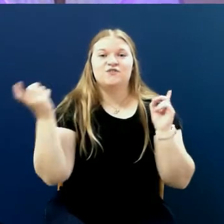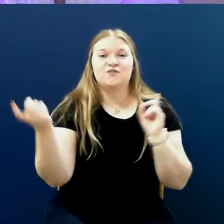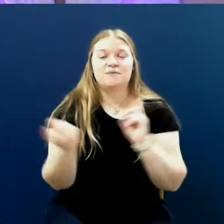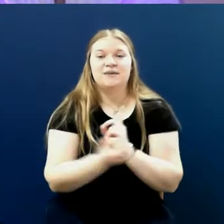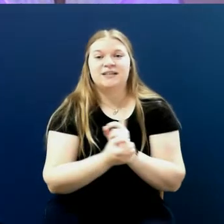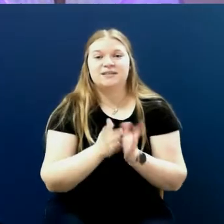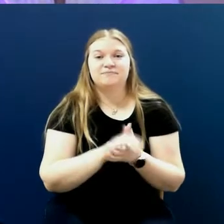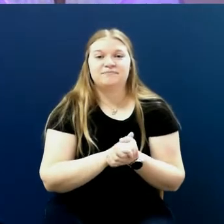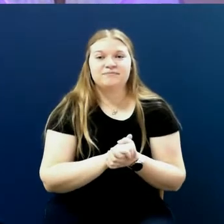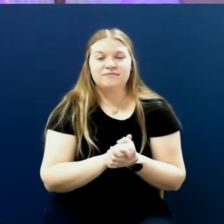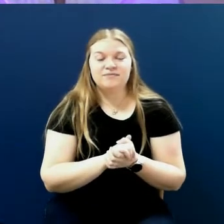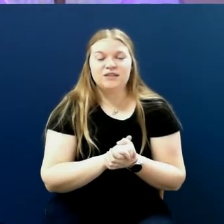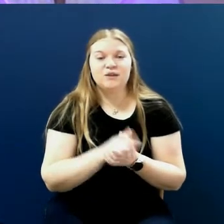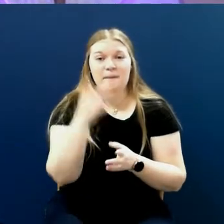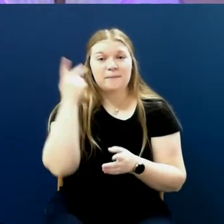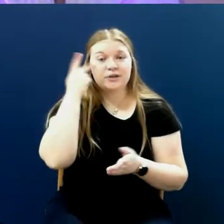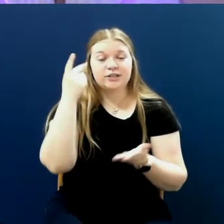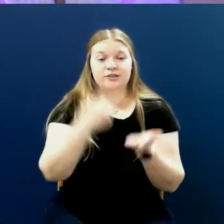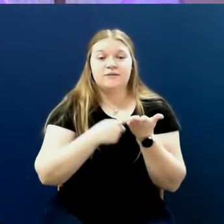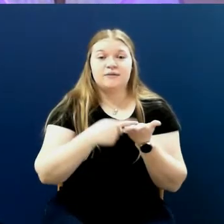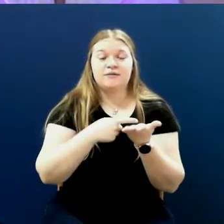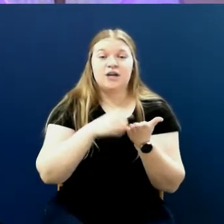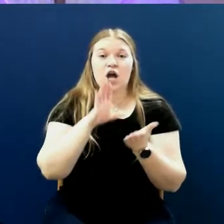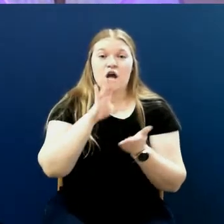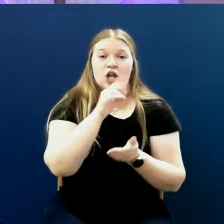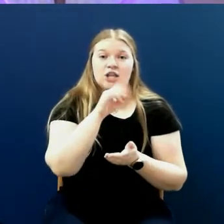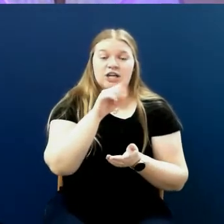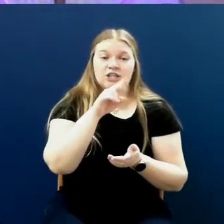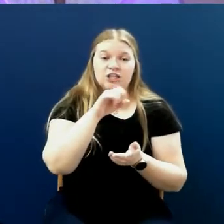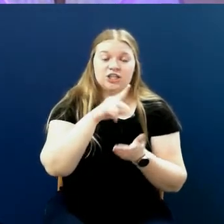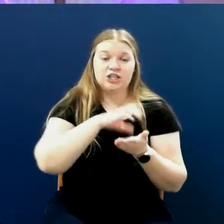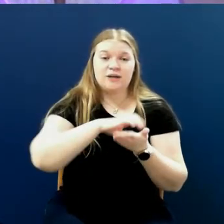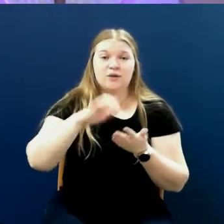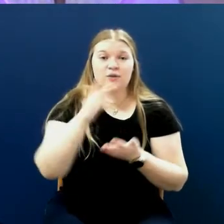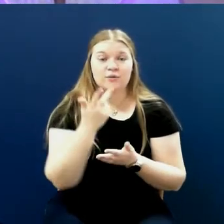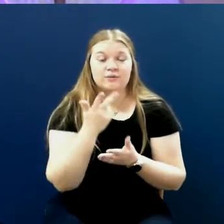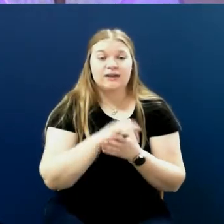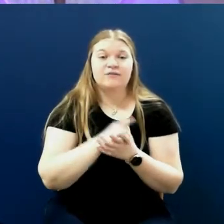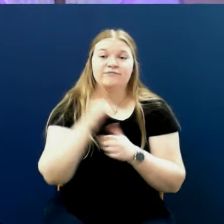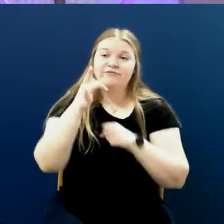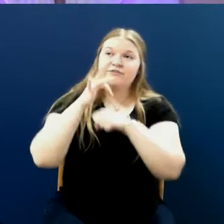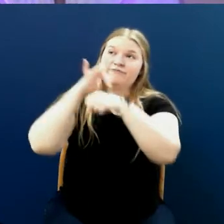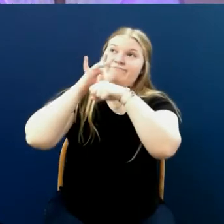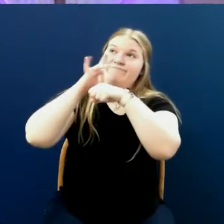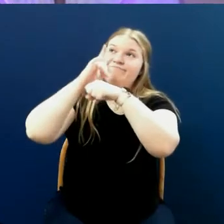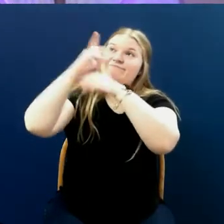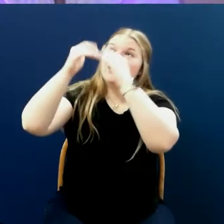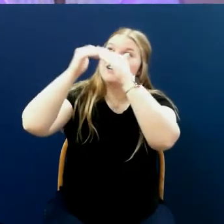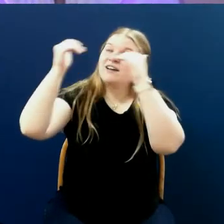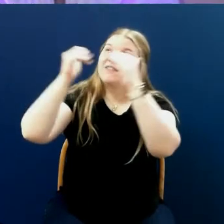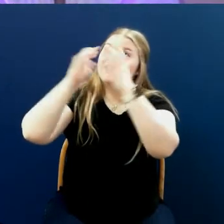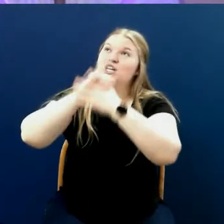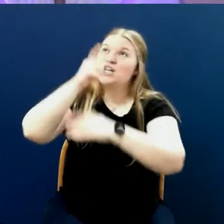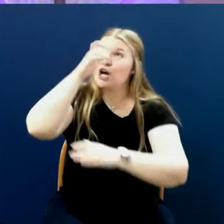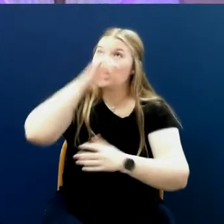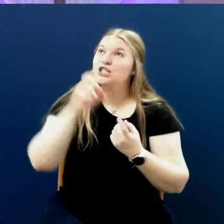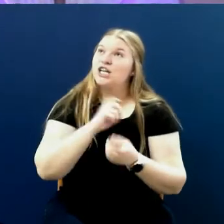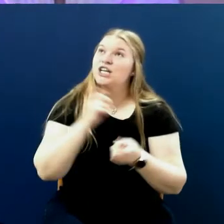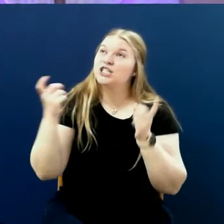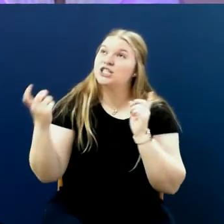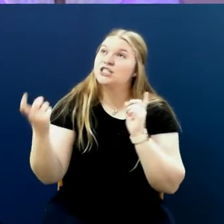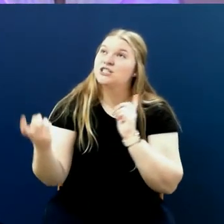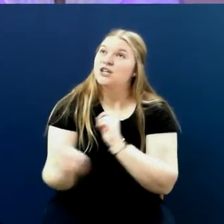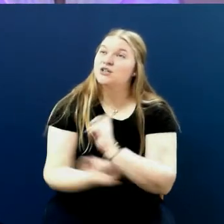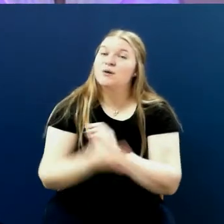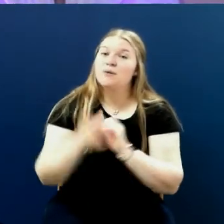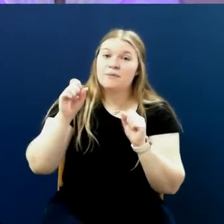And that's what Paul's talking about here in Colossians chapter 3, that as we fix our minds on heaven, God changes us so that